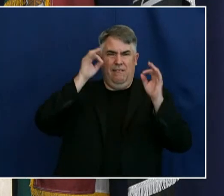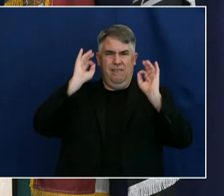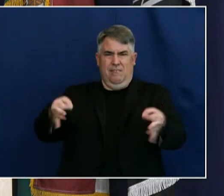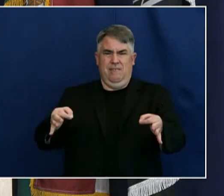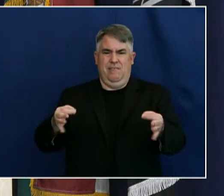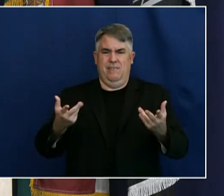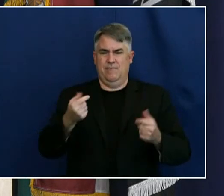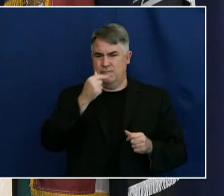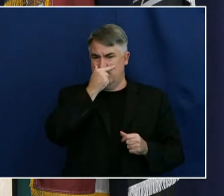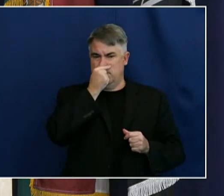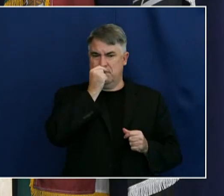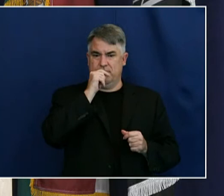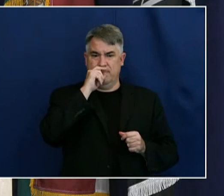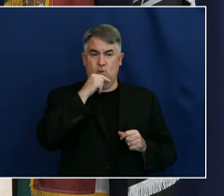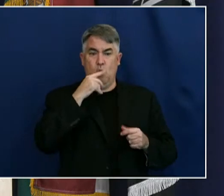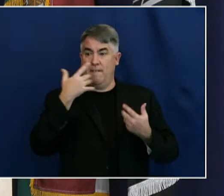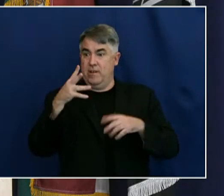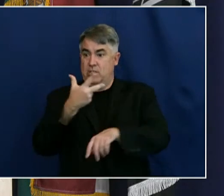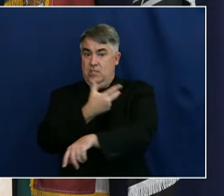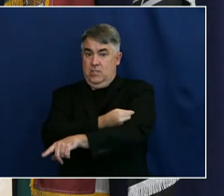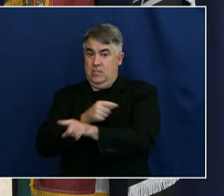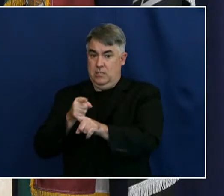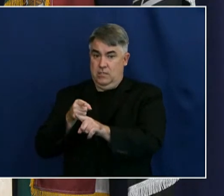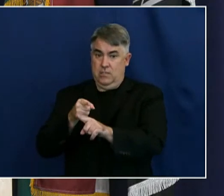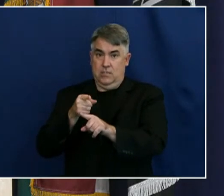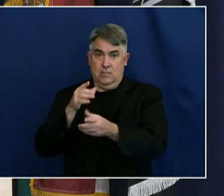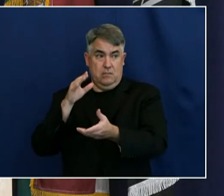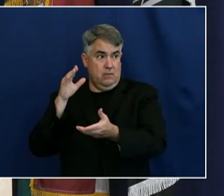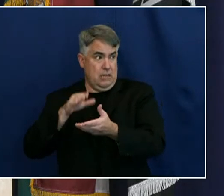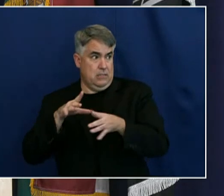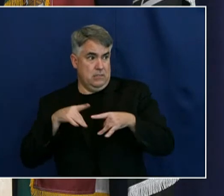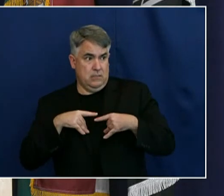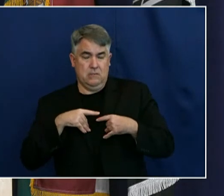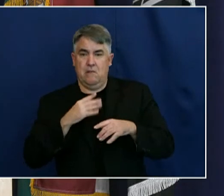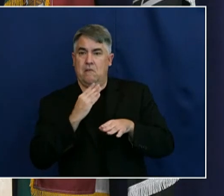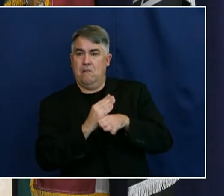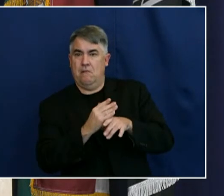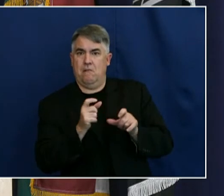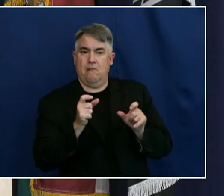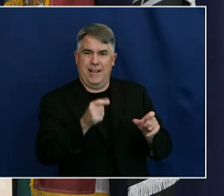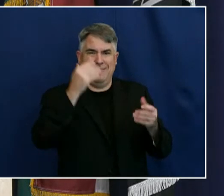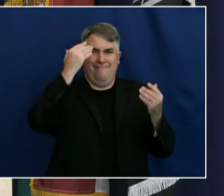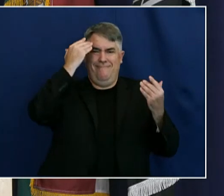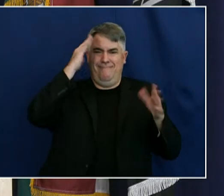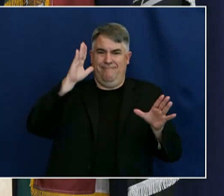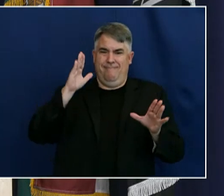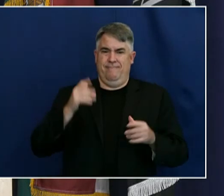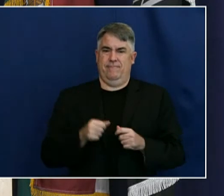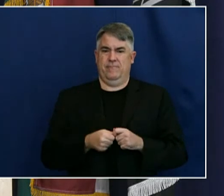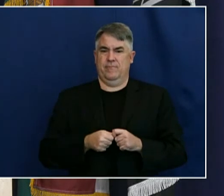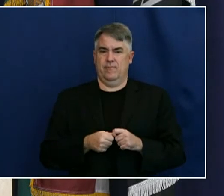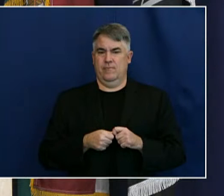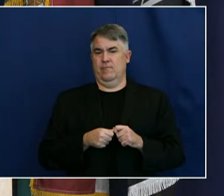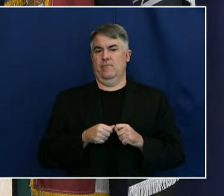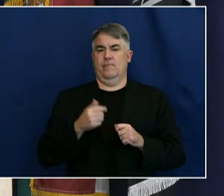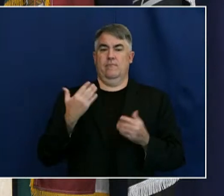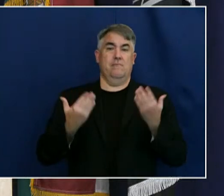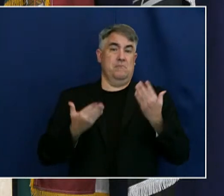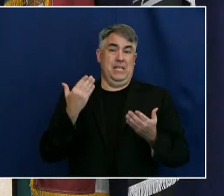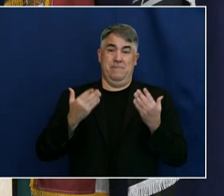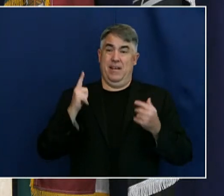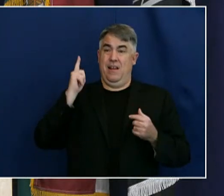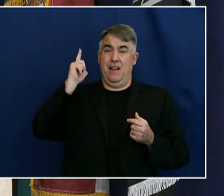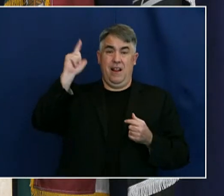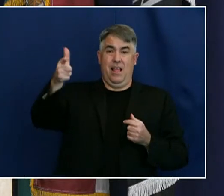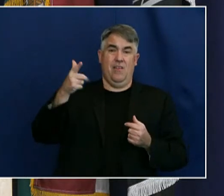time goes by to see if there might be a need way down the road for a booster, for example, that might cover new variants. But